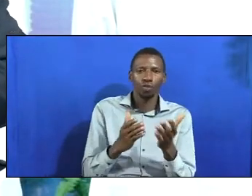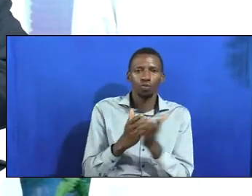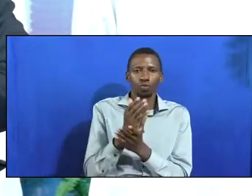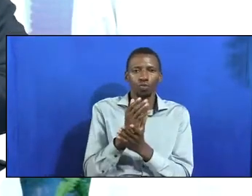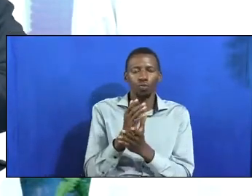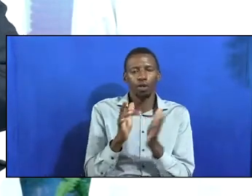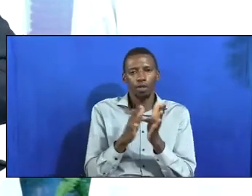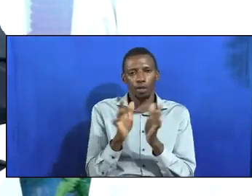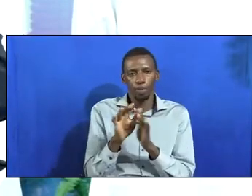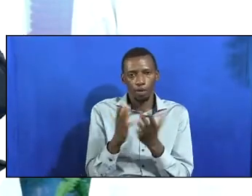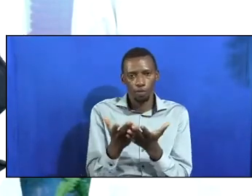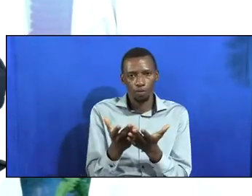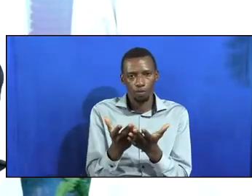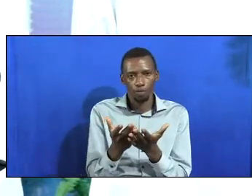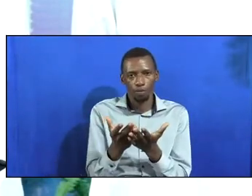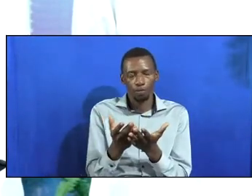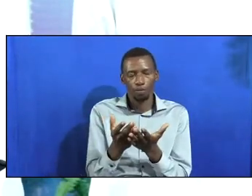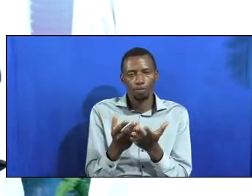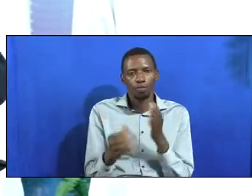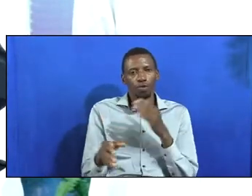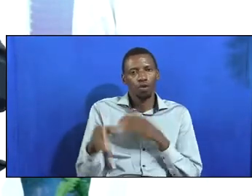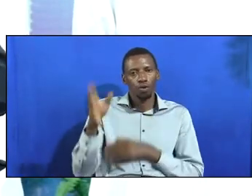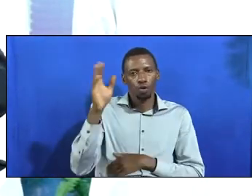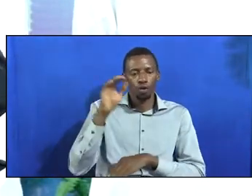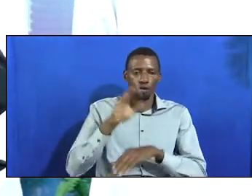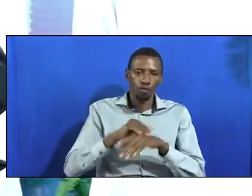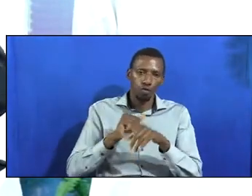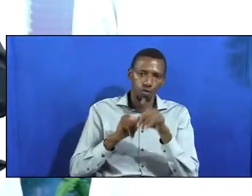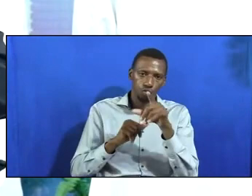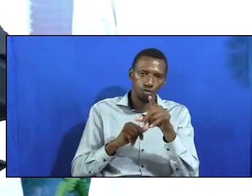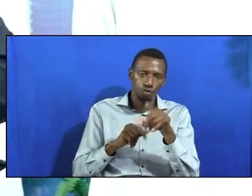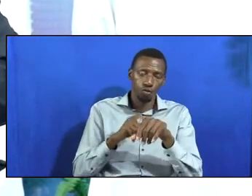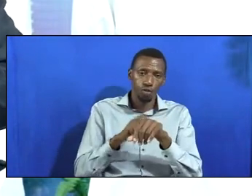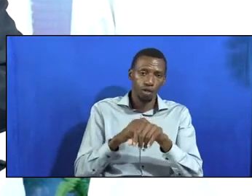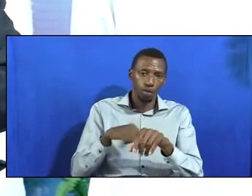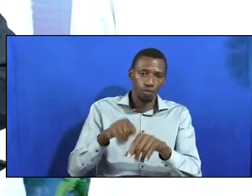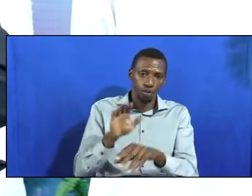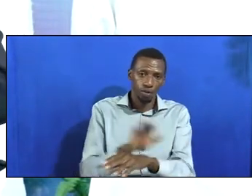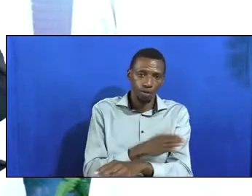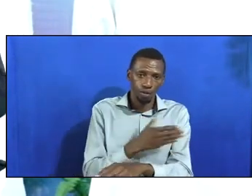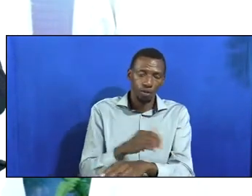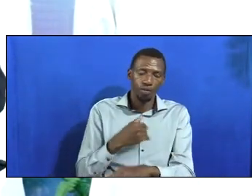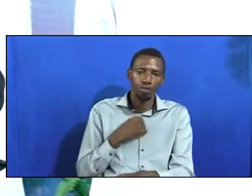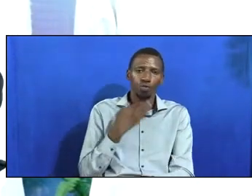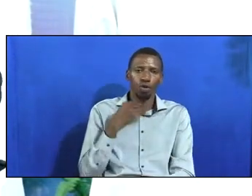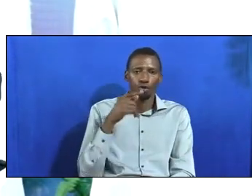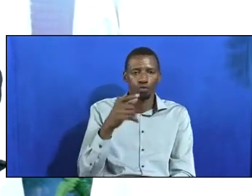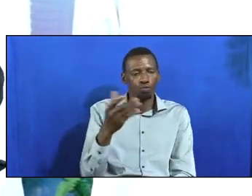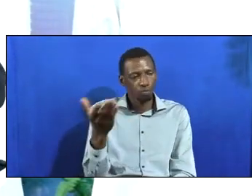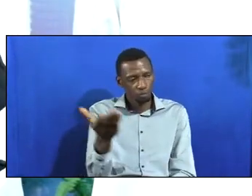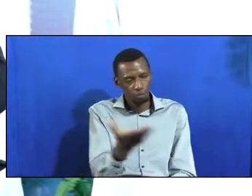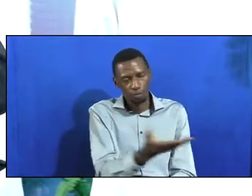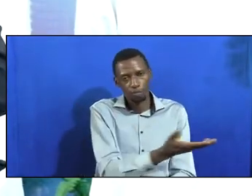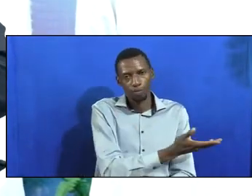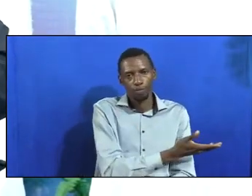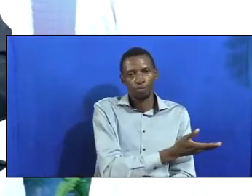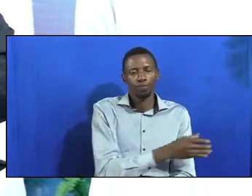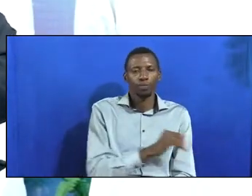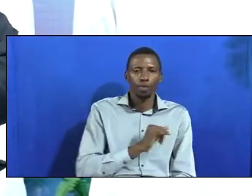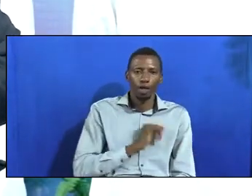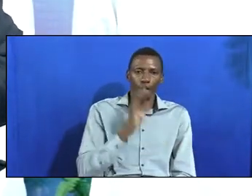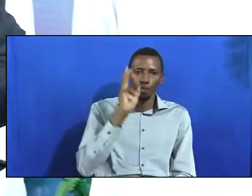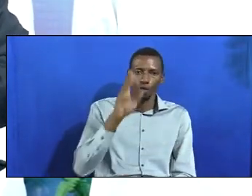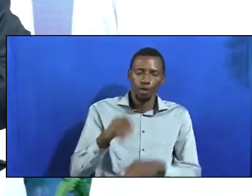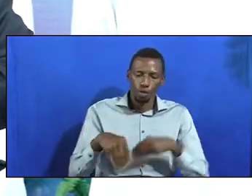the heroes that God has called you, as we do this song here, I want you to walk up front here, and I'm going to